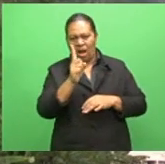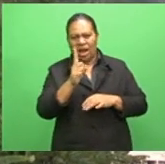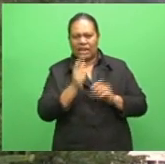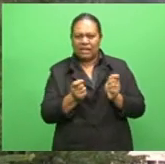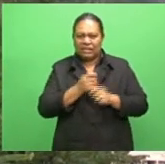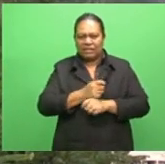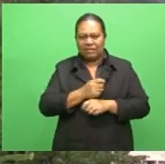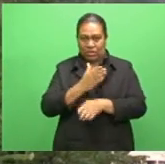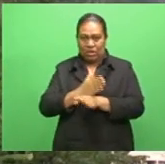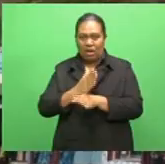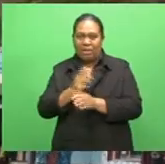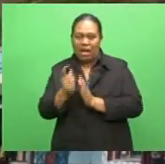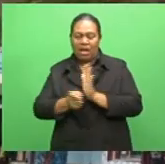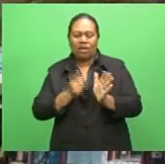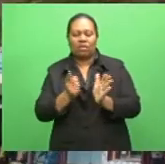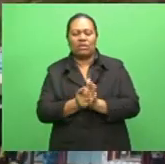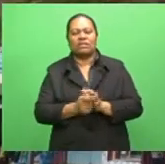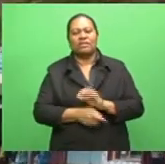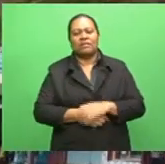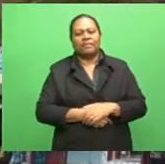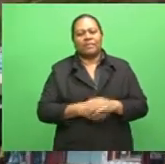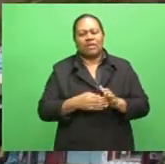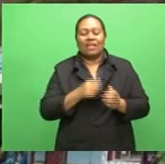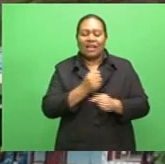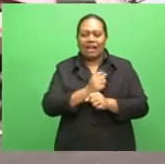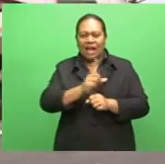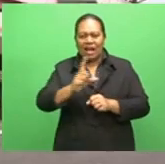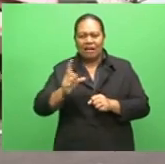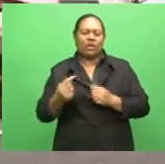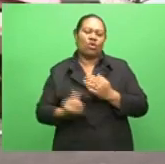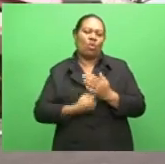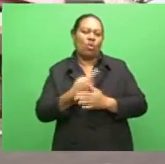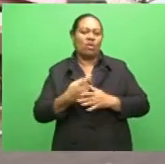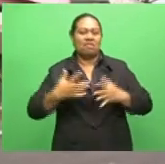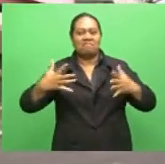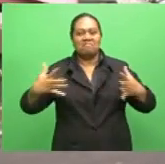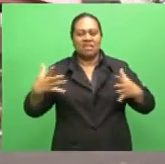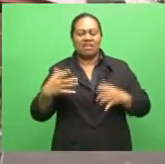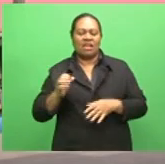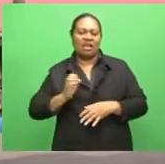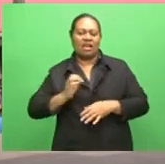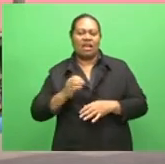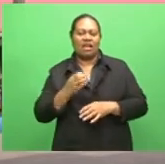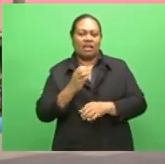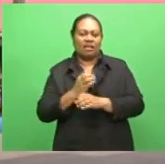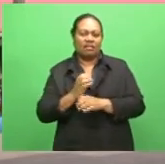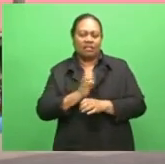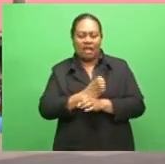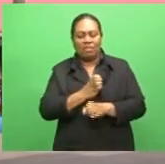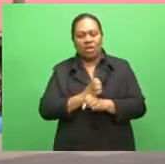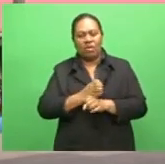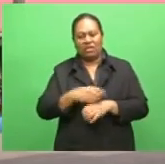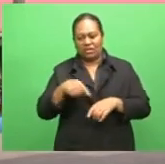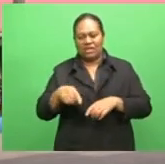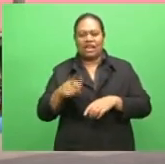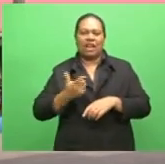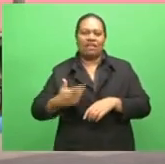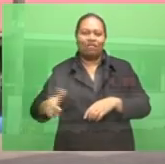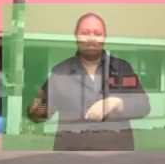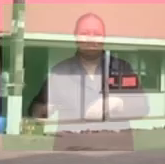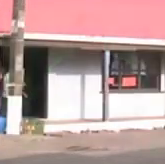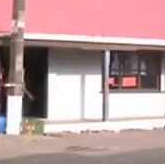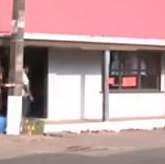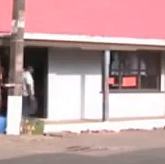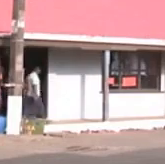to 1,000 for 2 shifts. The company is the only largest employer in the old capital. Pranita Prakash, FBC